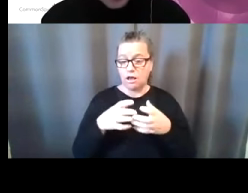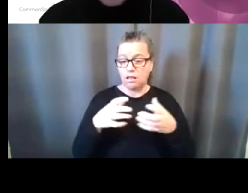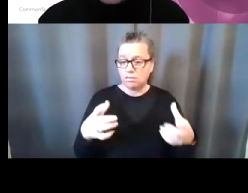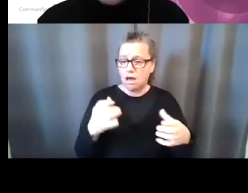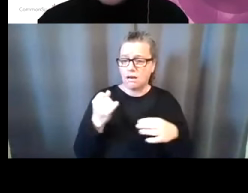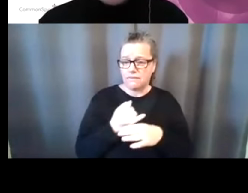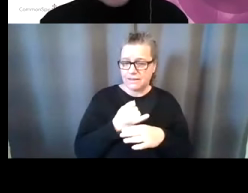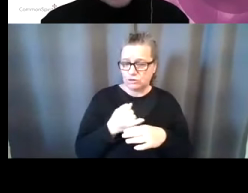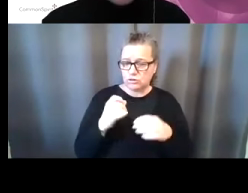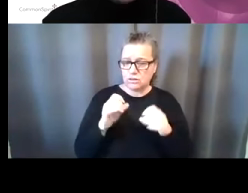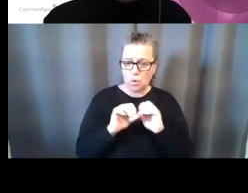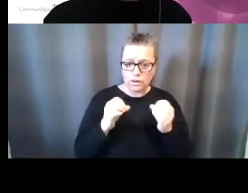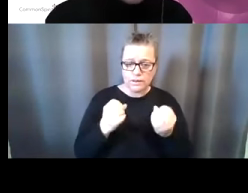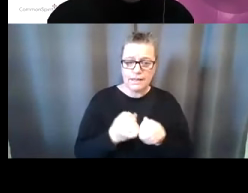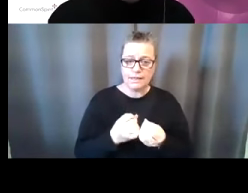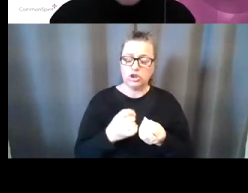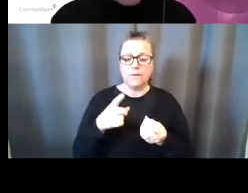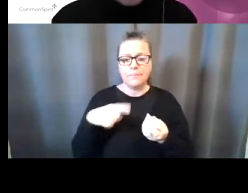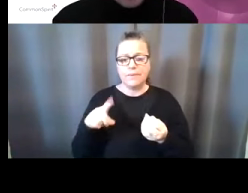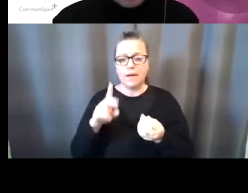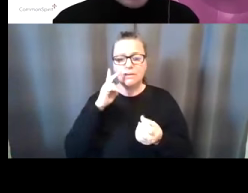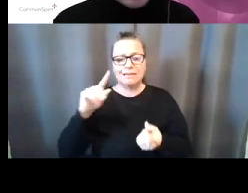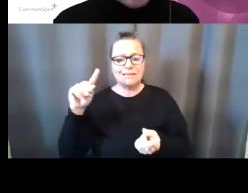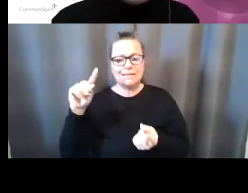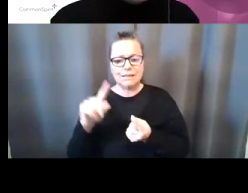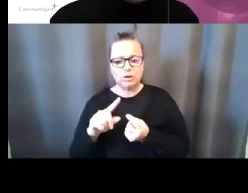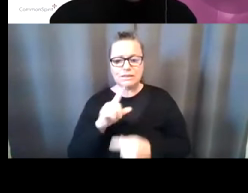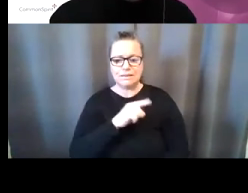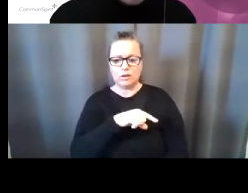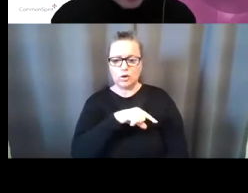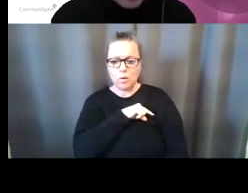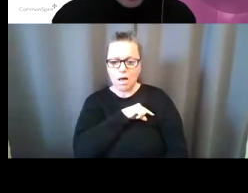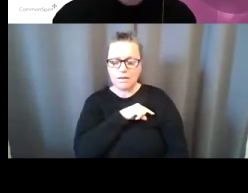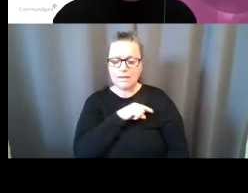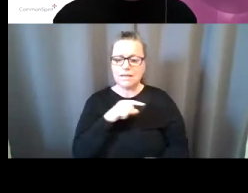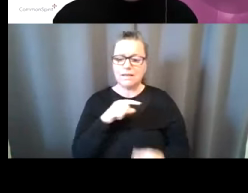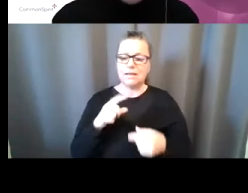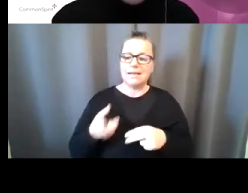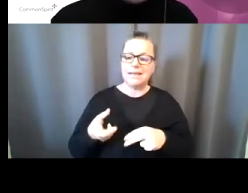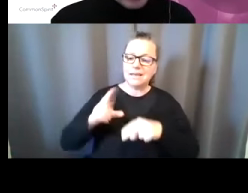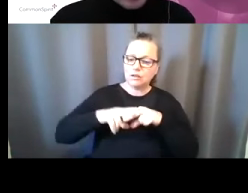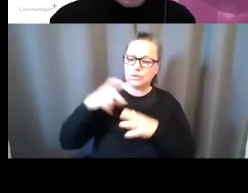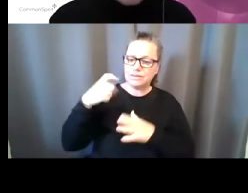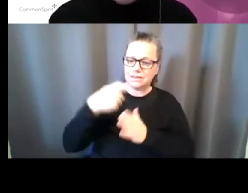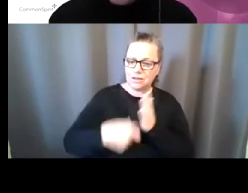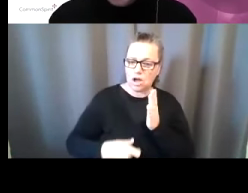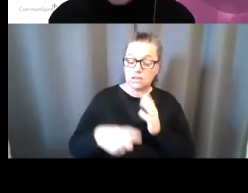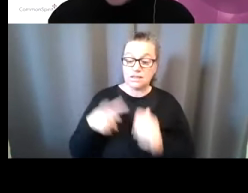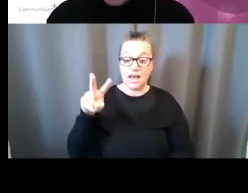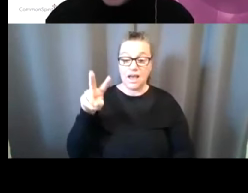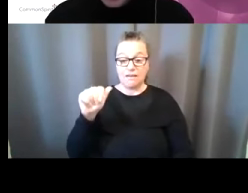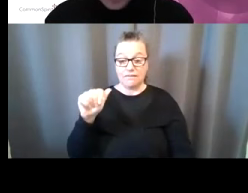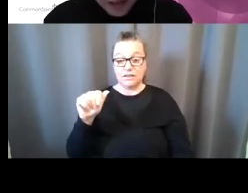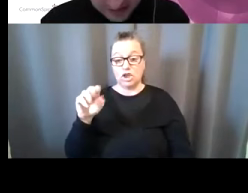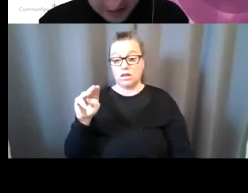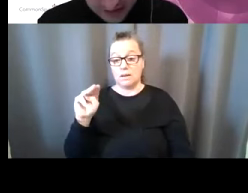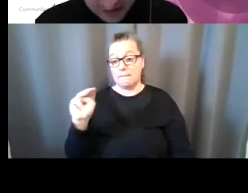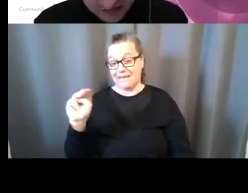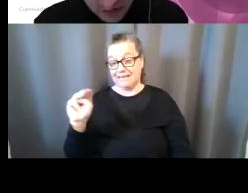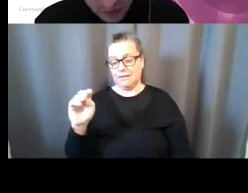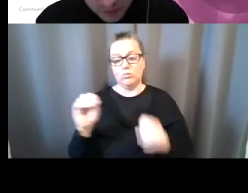our organizations were seeing decrease in quality, increase in costs, and Virginia Mason was no exception to